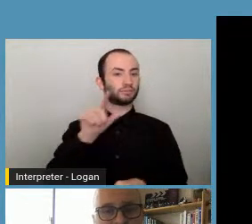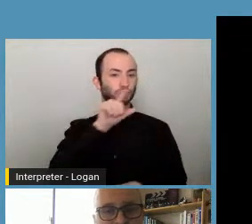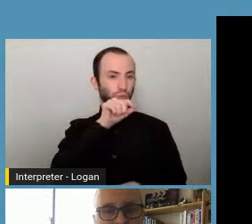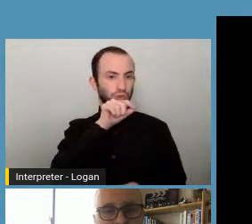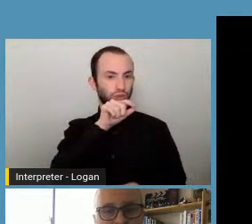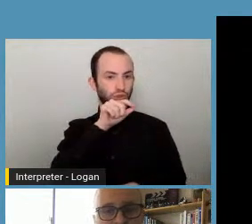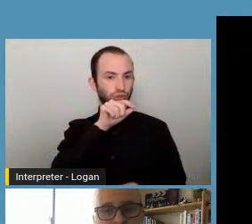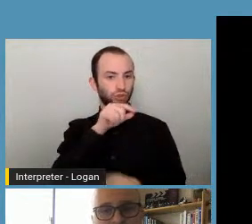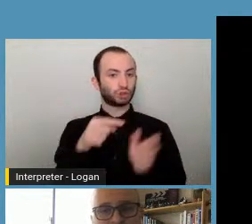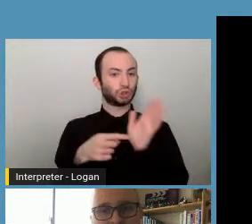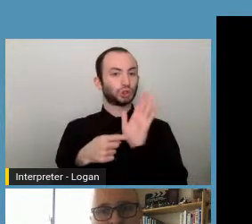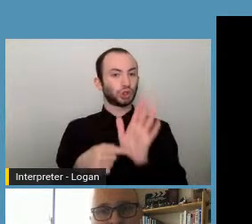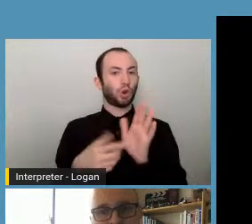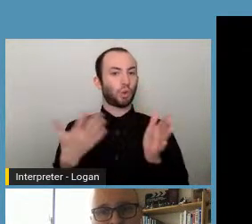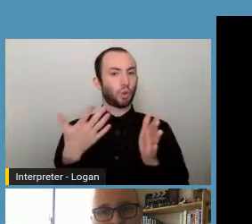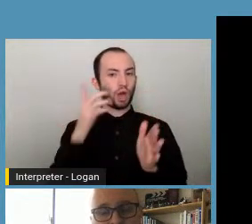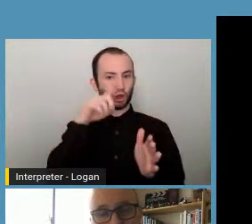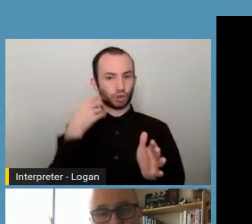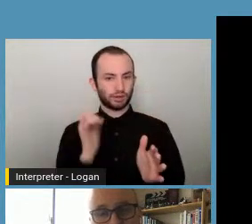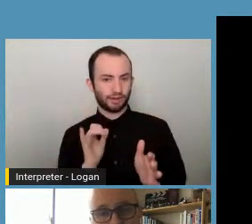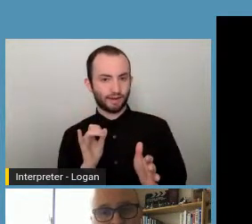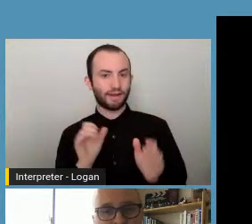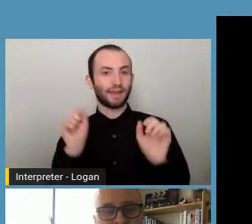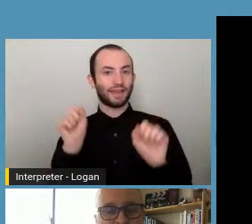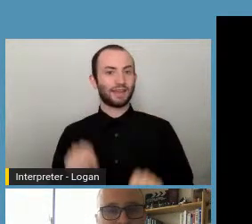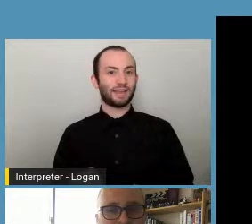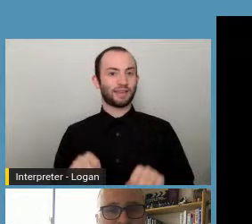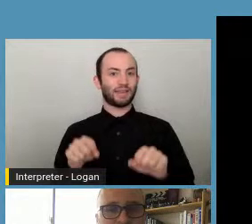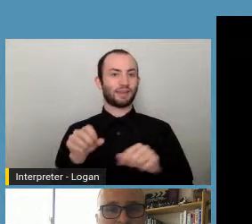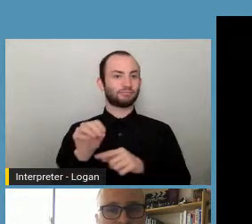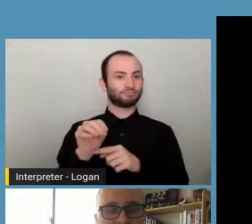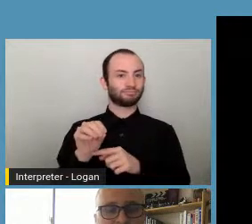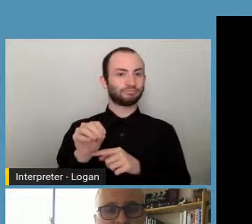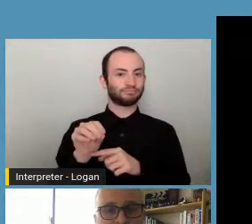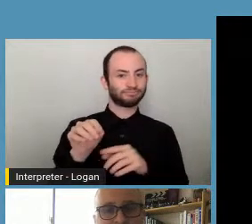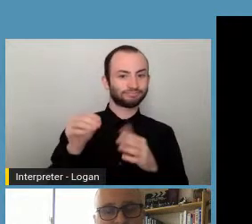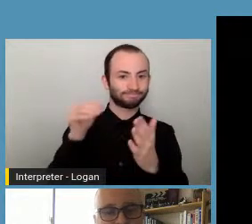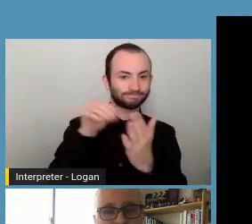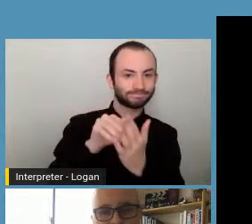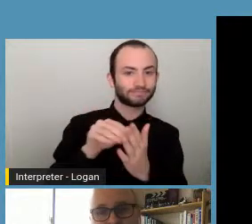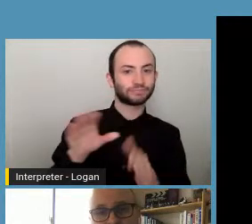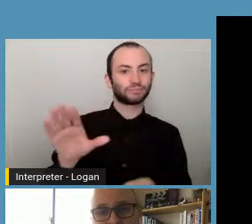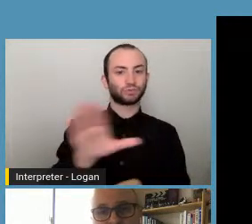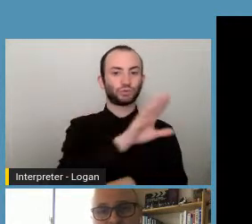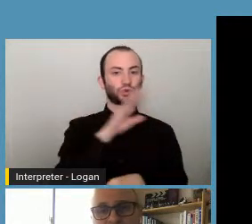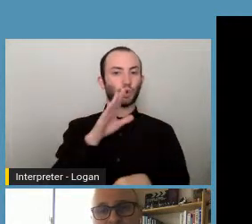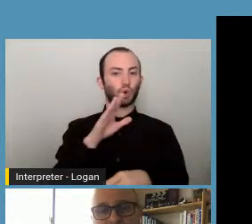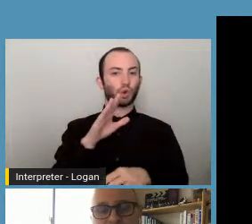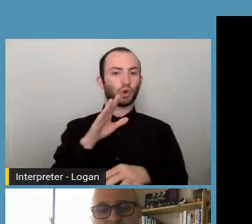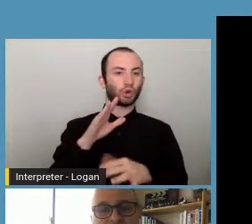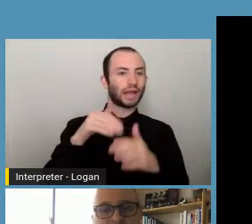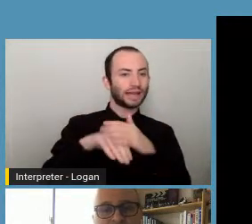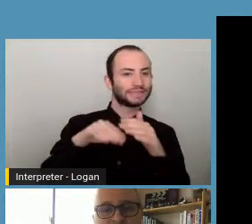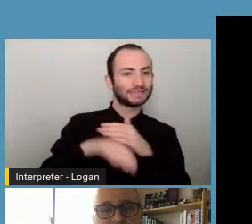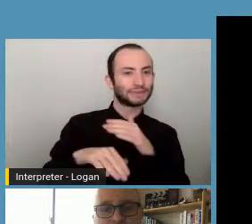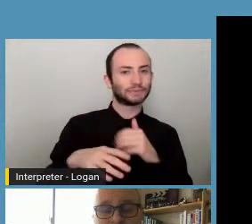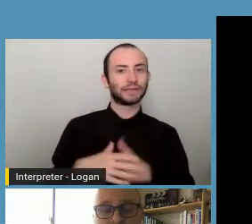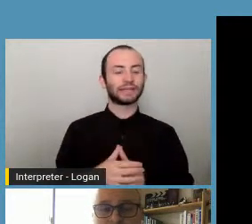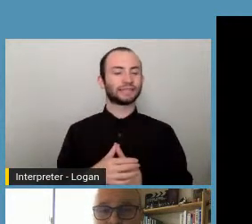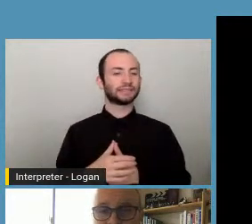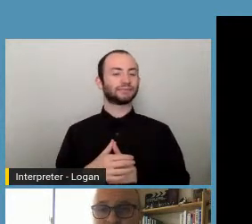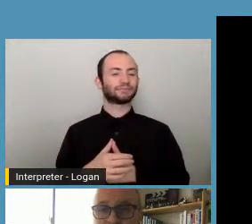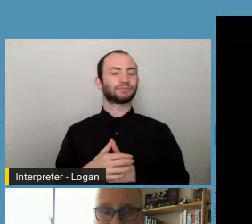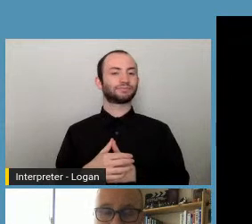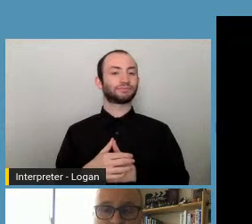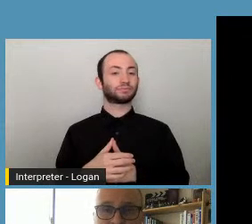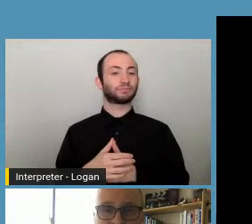the interface and where you can add alts within the Twitter interface design. So